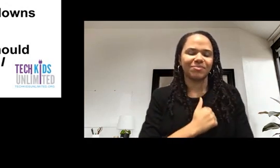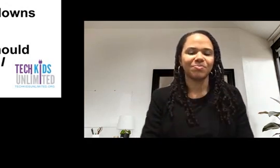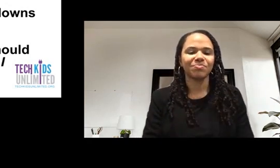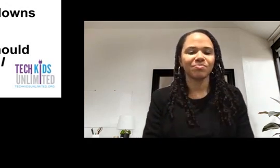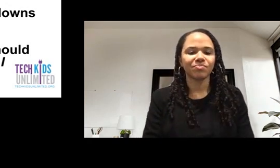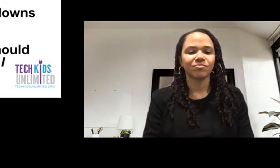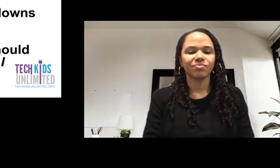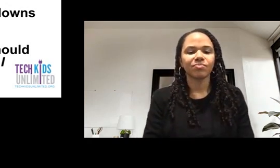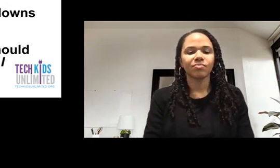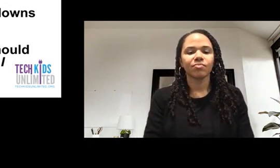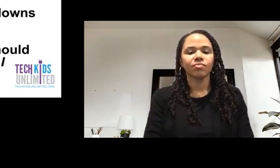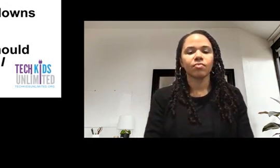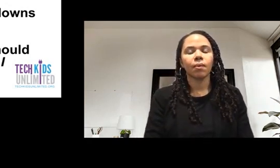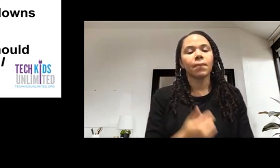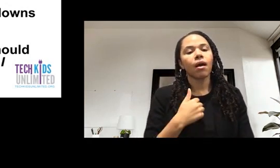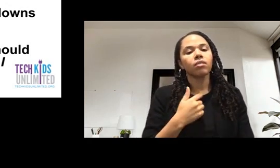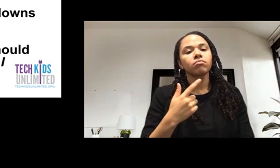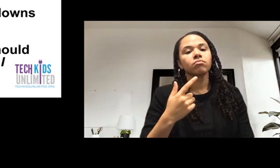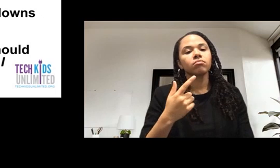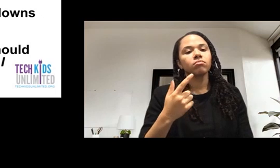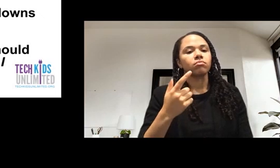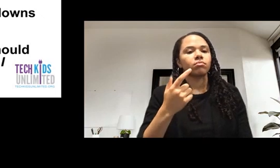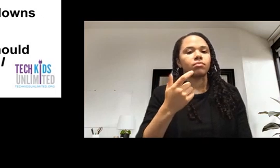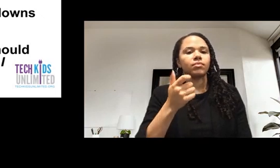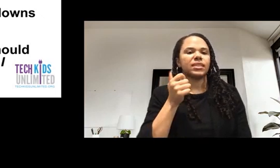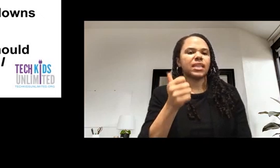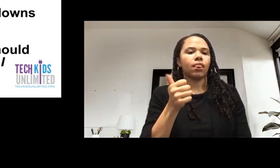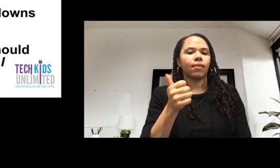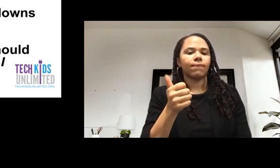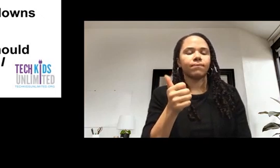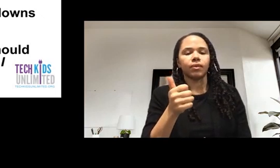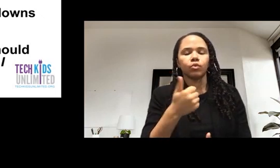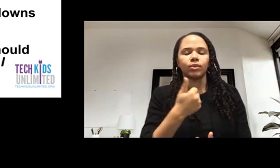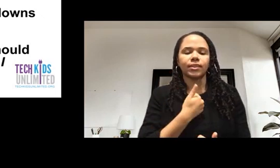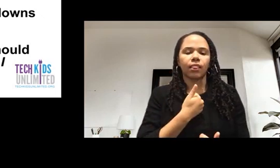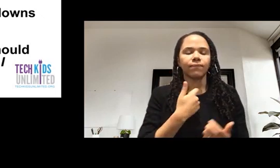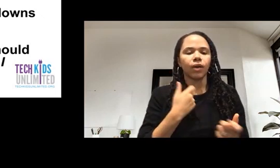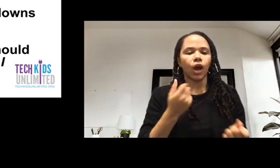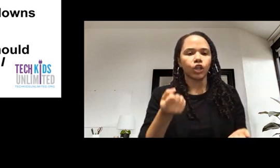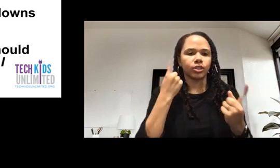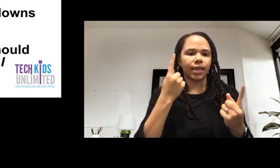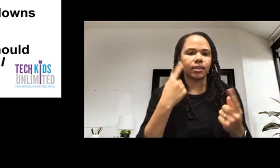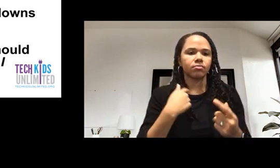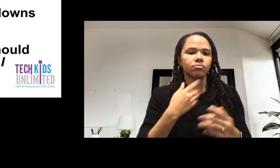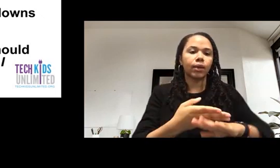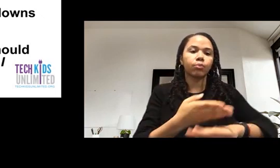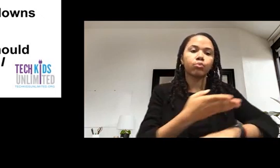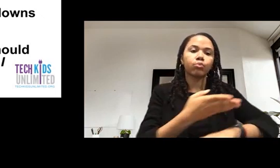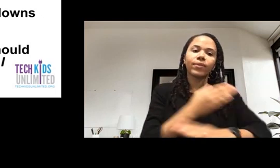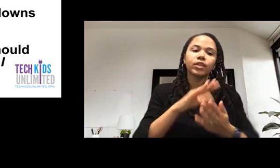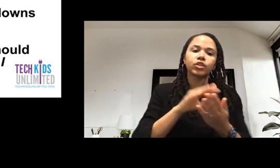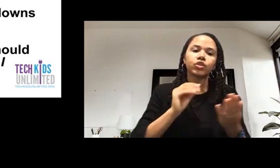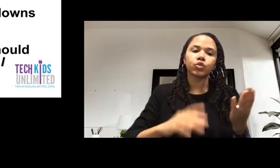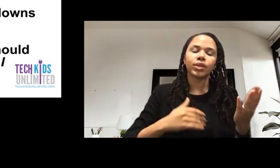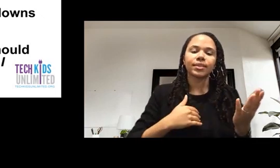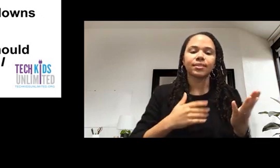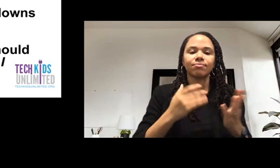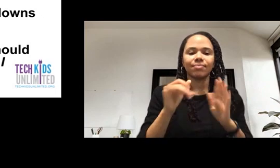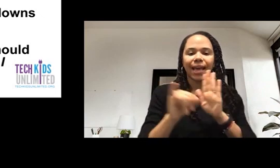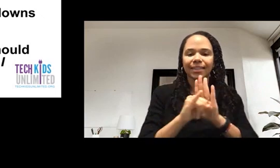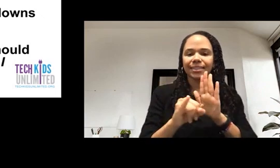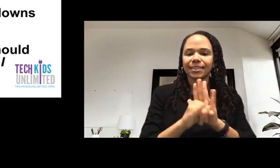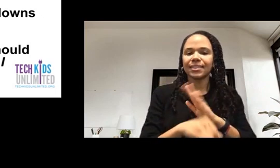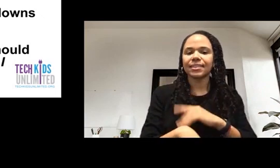Really coming back to self-understanding and thinking about improving students' identities as a pathway to